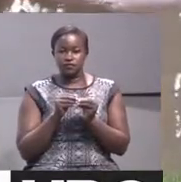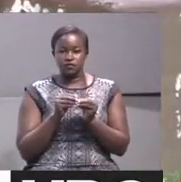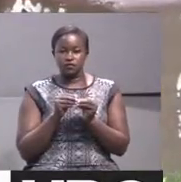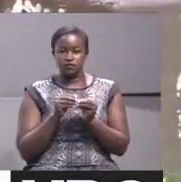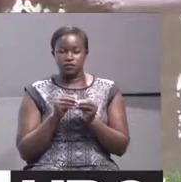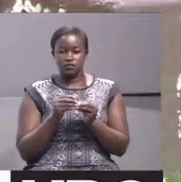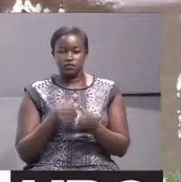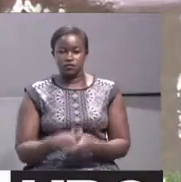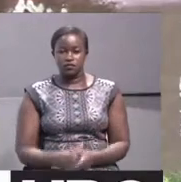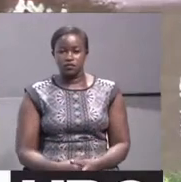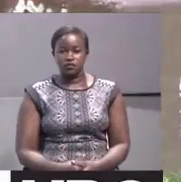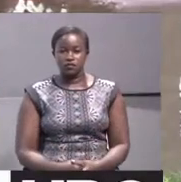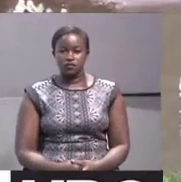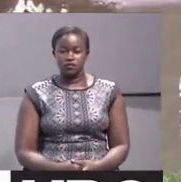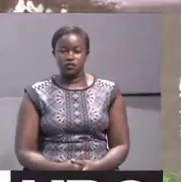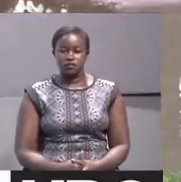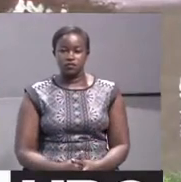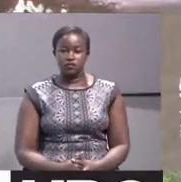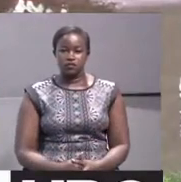in Najanankumbi.